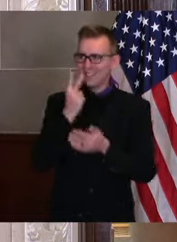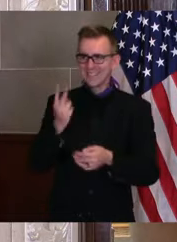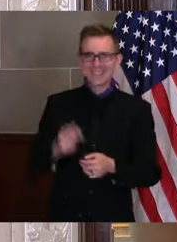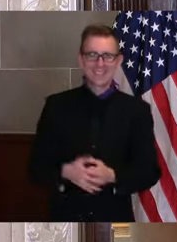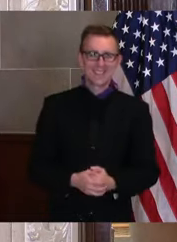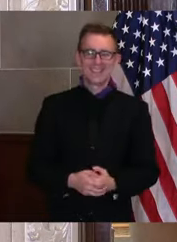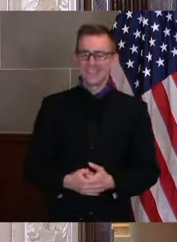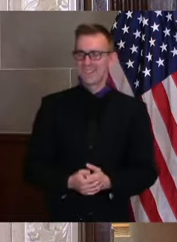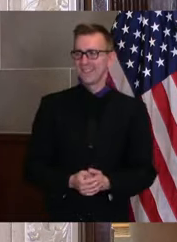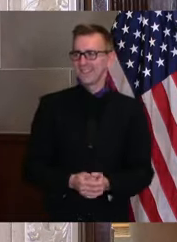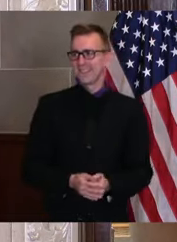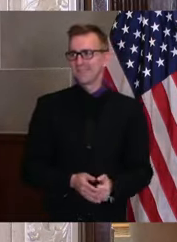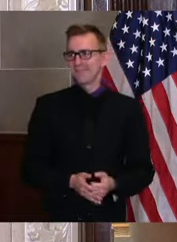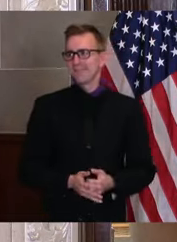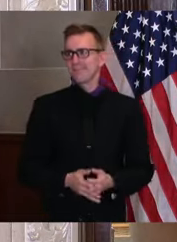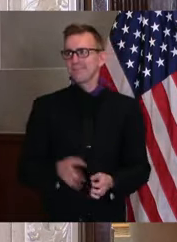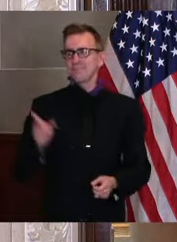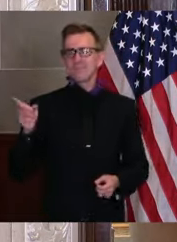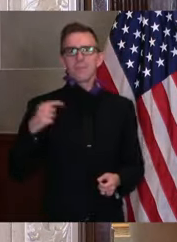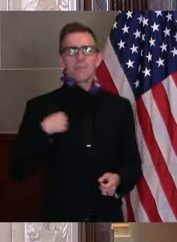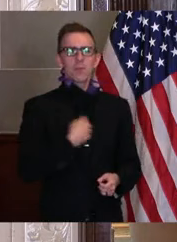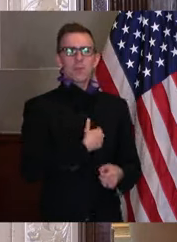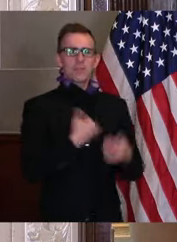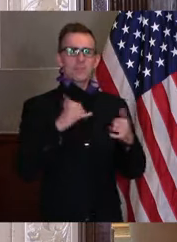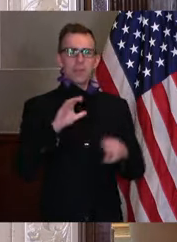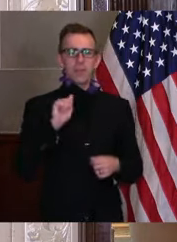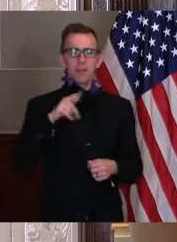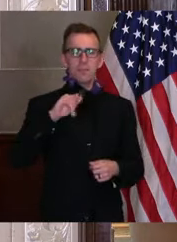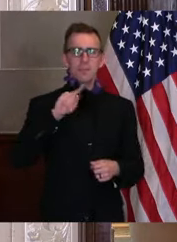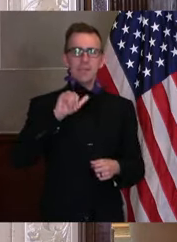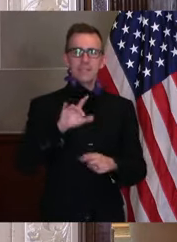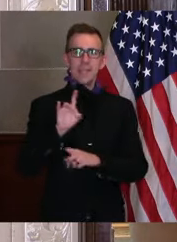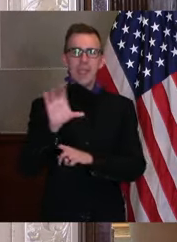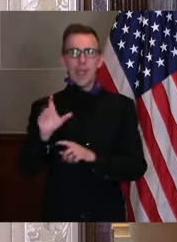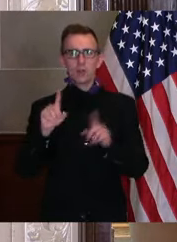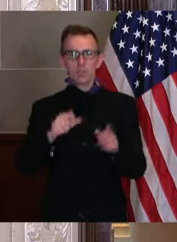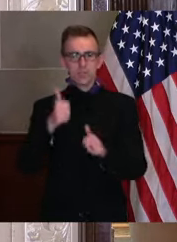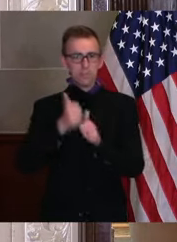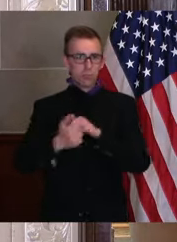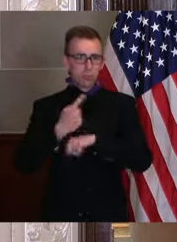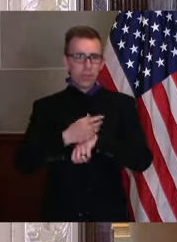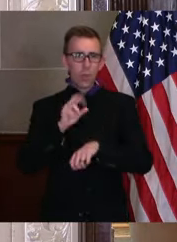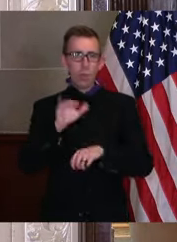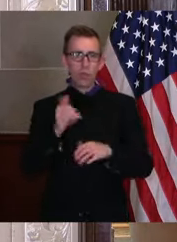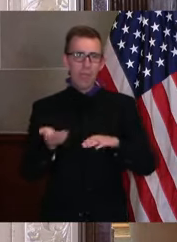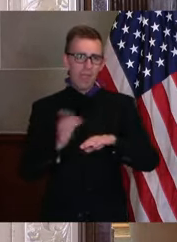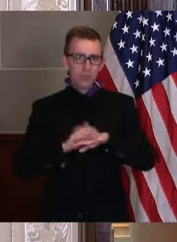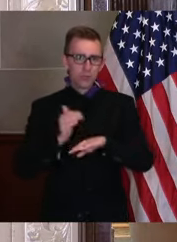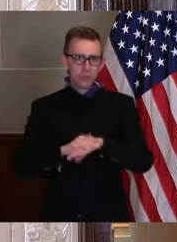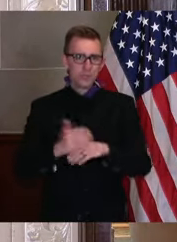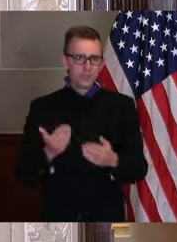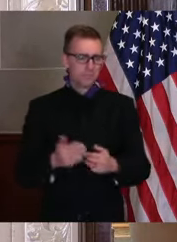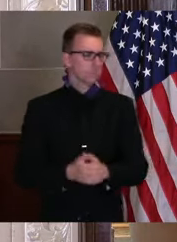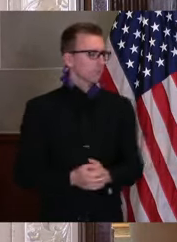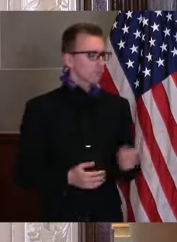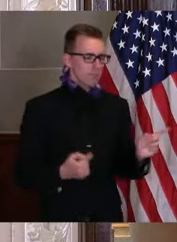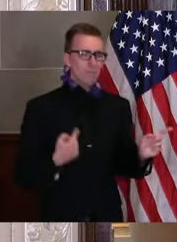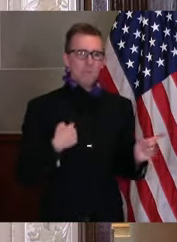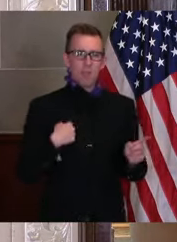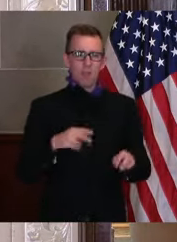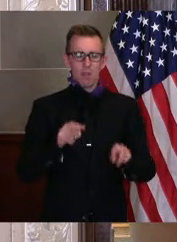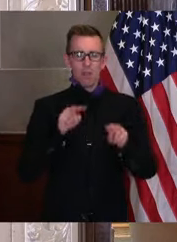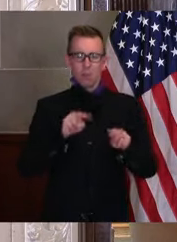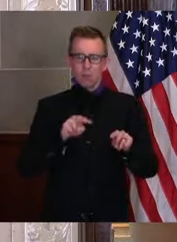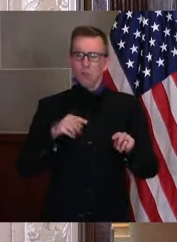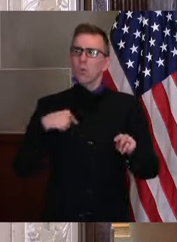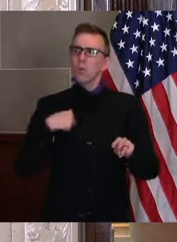good. Are we still at a capacity of 8,800 tests a day, or has that increased anymore? I looked at it.